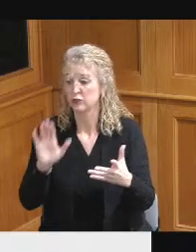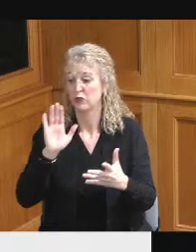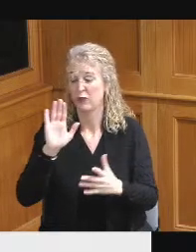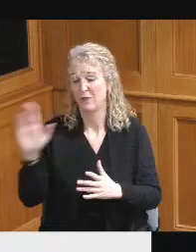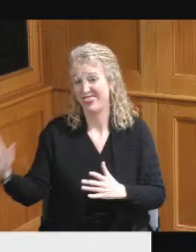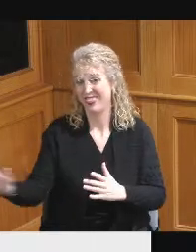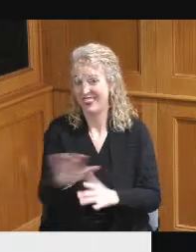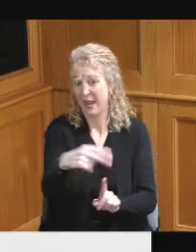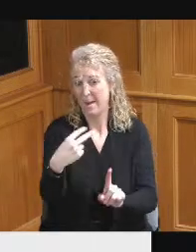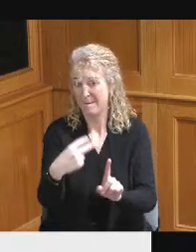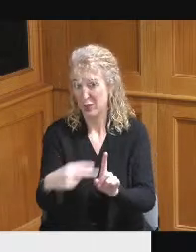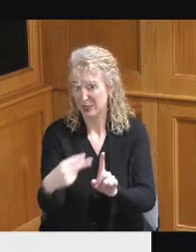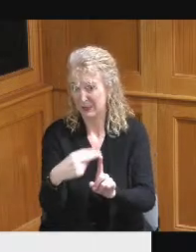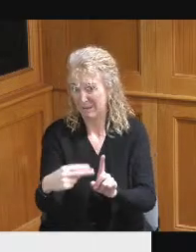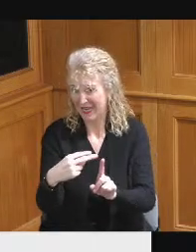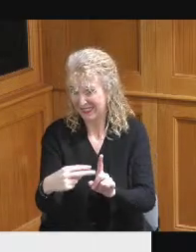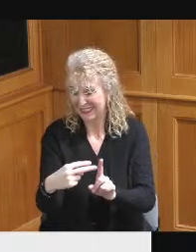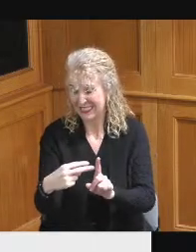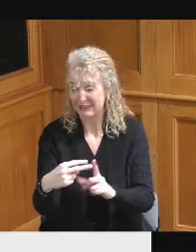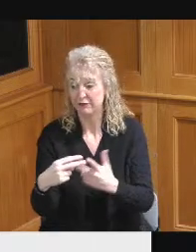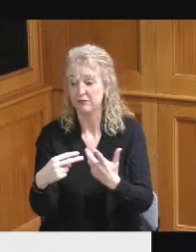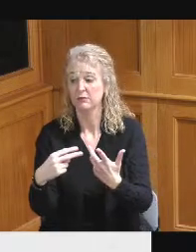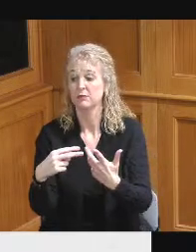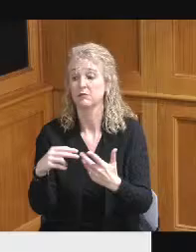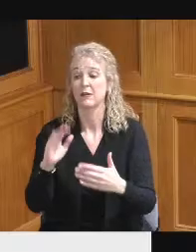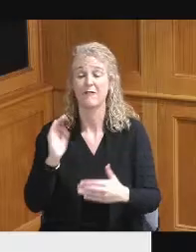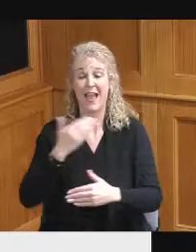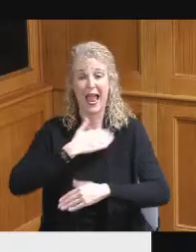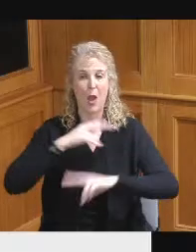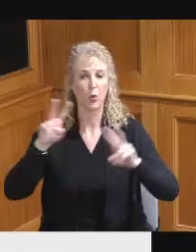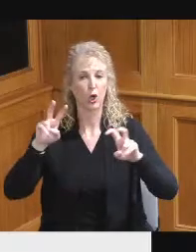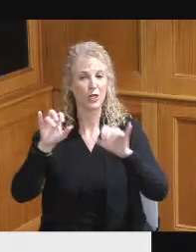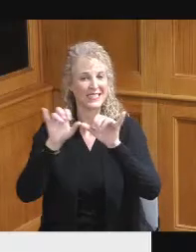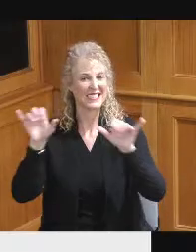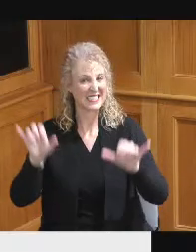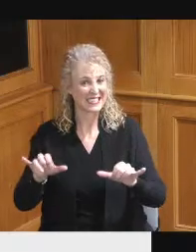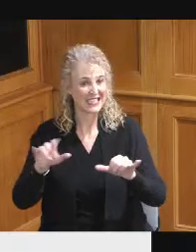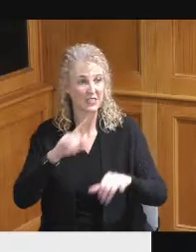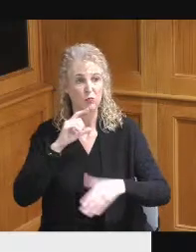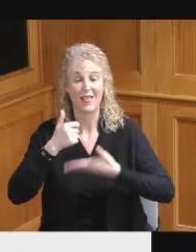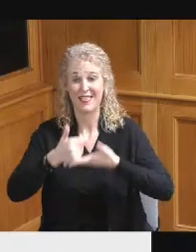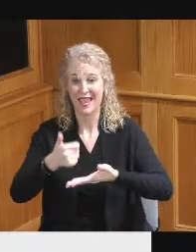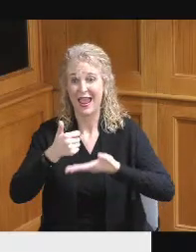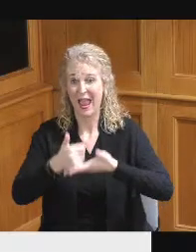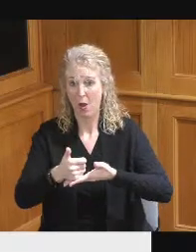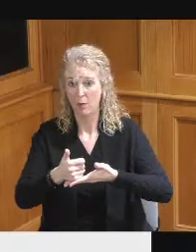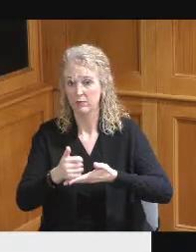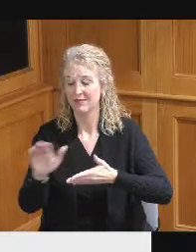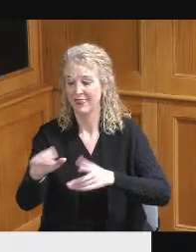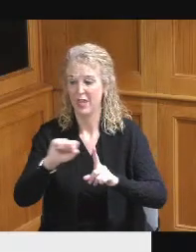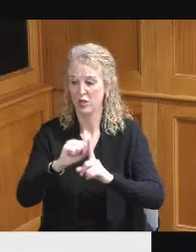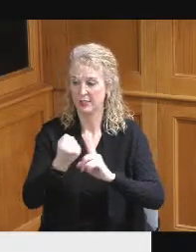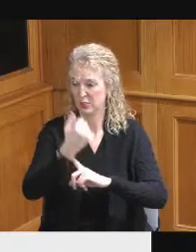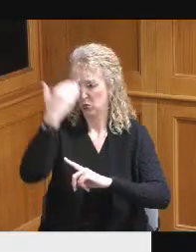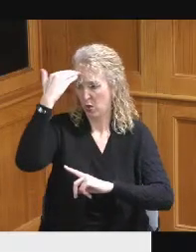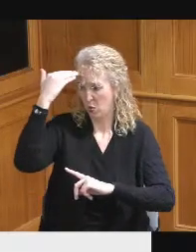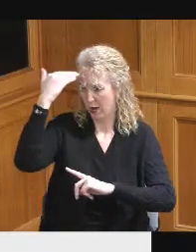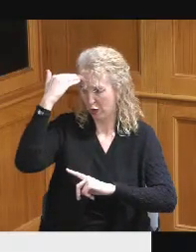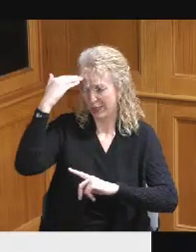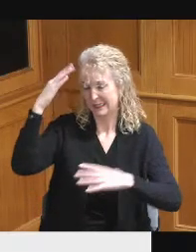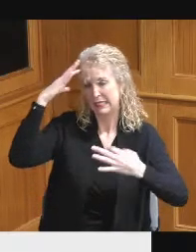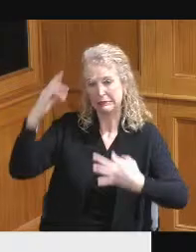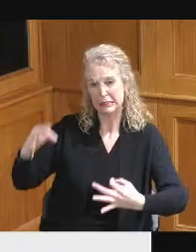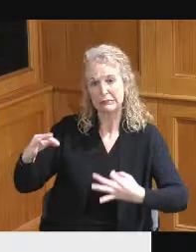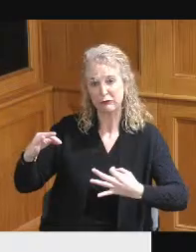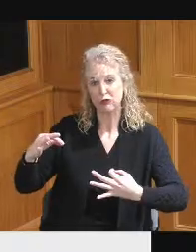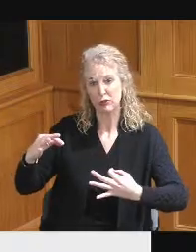perspective, the existence in and of itself of the platform could facilitate rapid situational awareness and decision-making